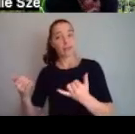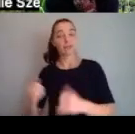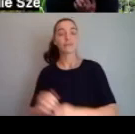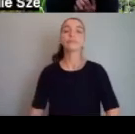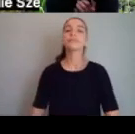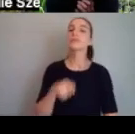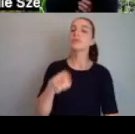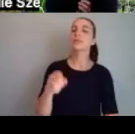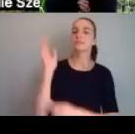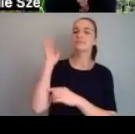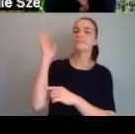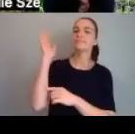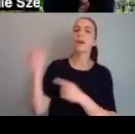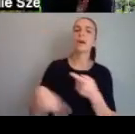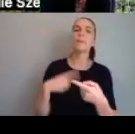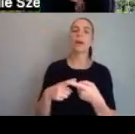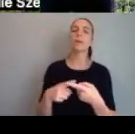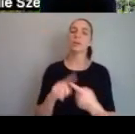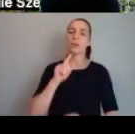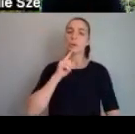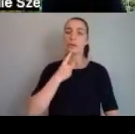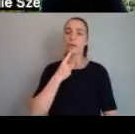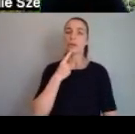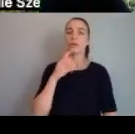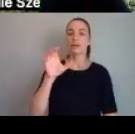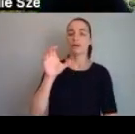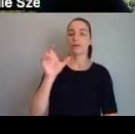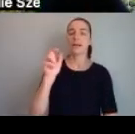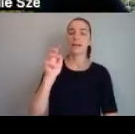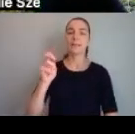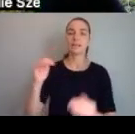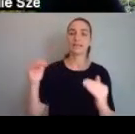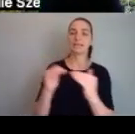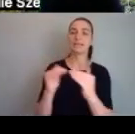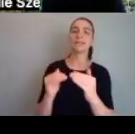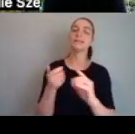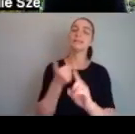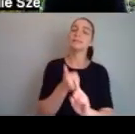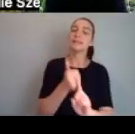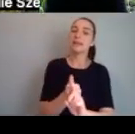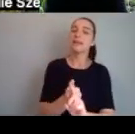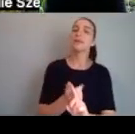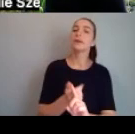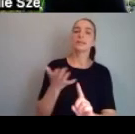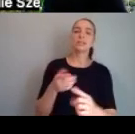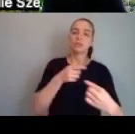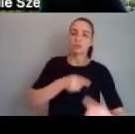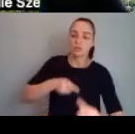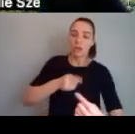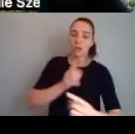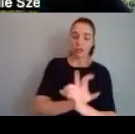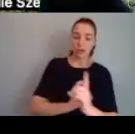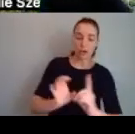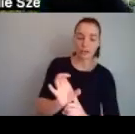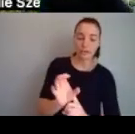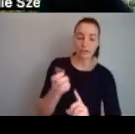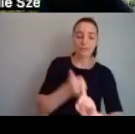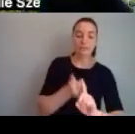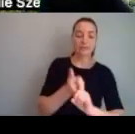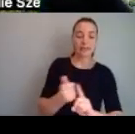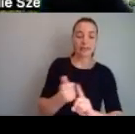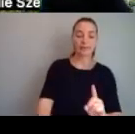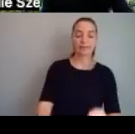call critical climate justice as an analytic that links political and cultural struggles for decarbonization, decarceration, and